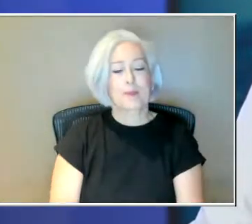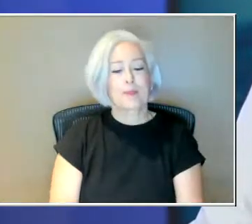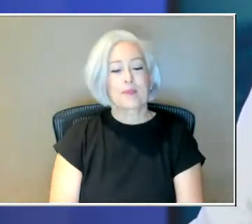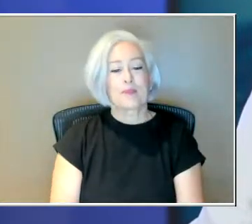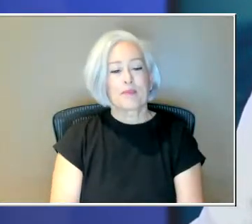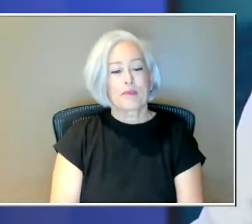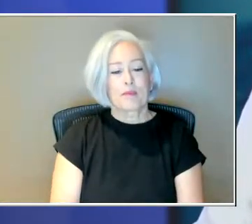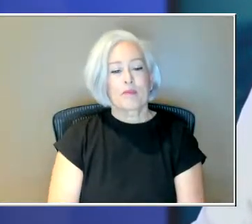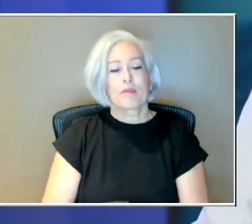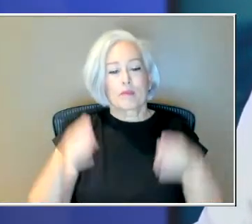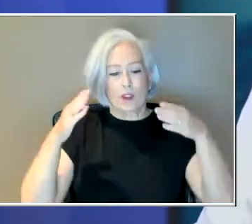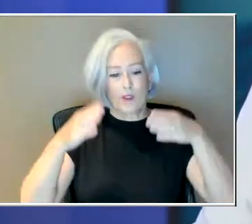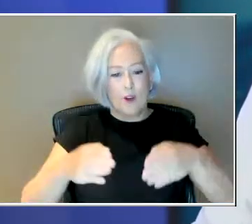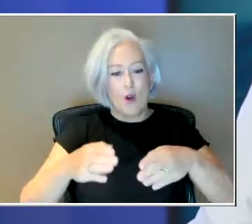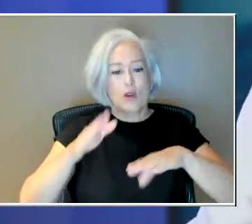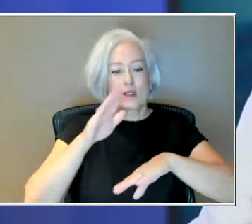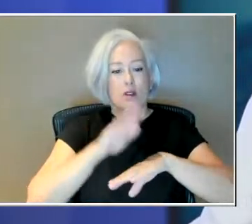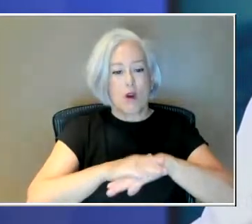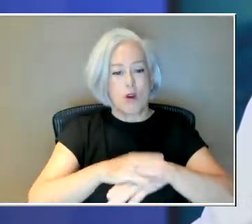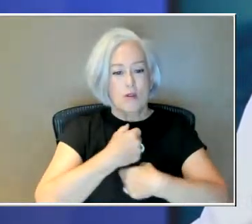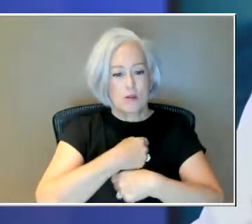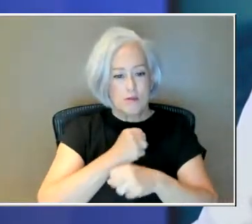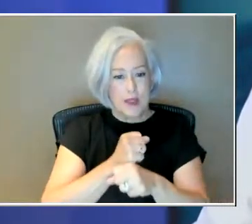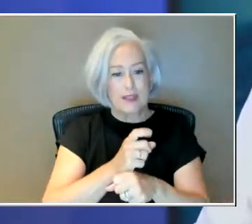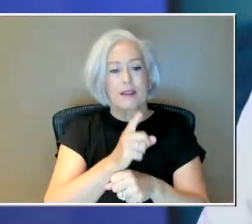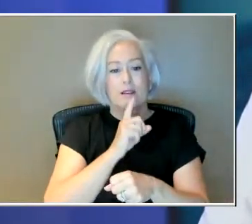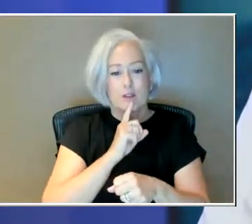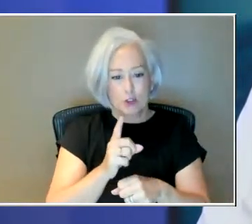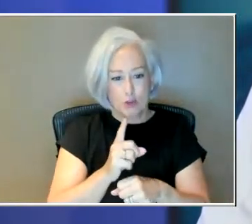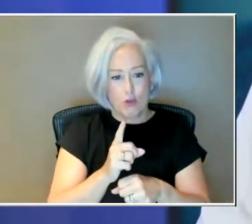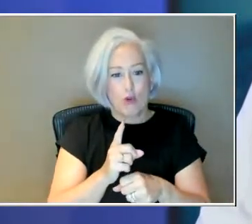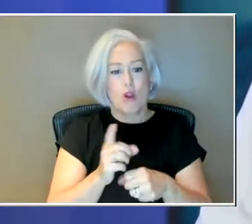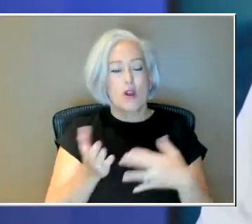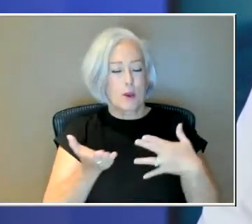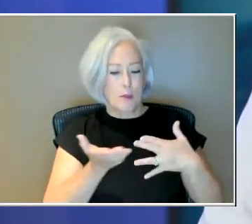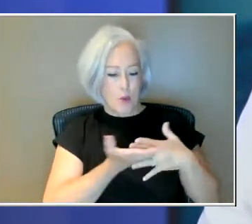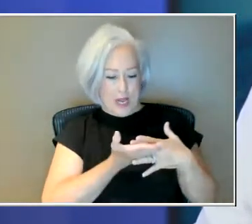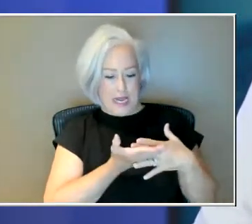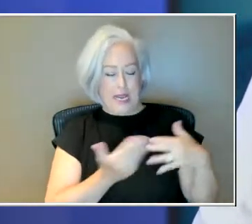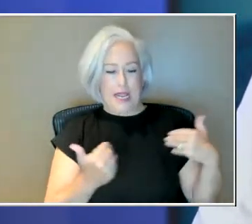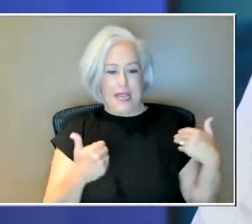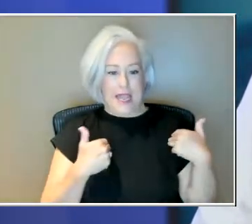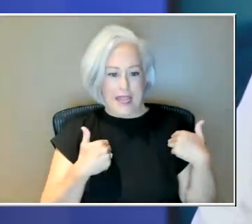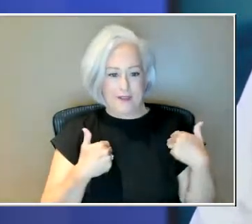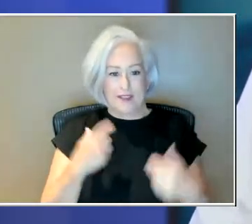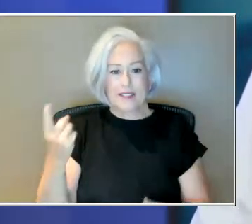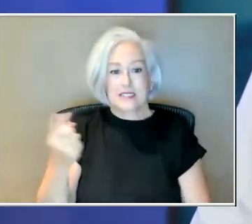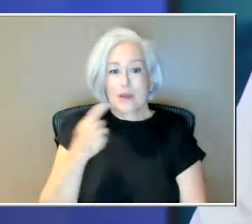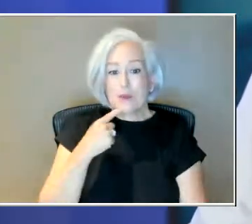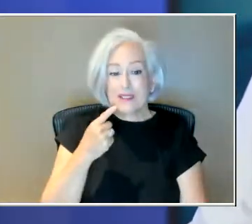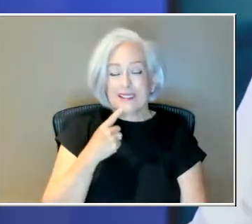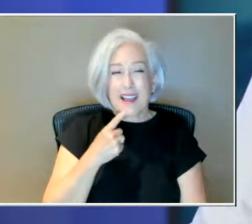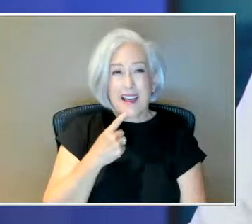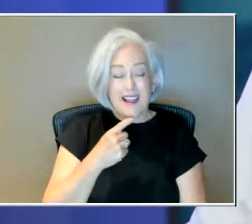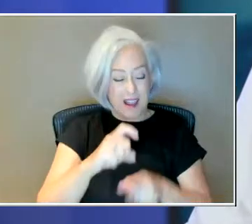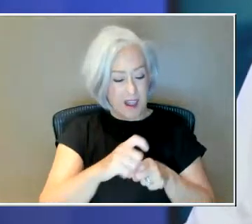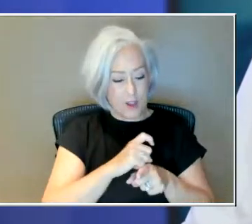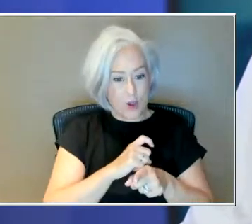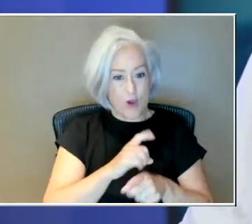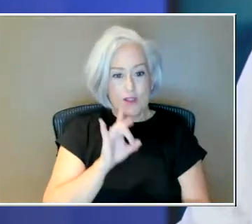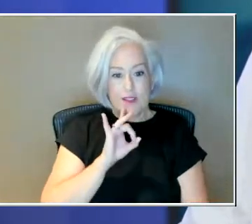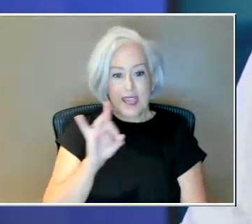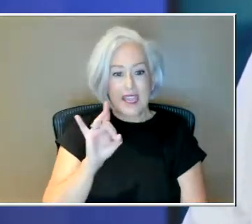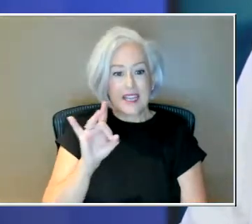on ensuring that you're taking breaks. So somebody called me recently, they were taking their 85-year-old family member to Silver Dollar City.